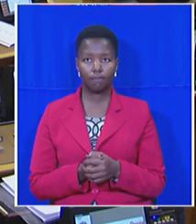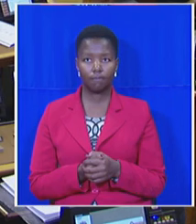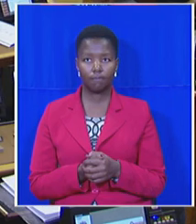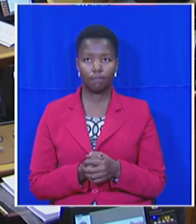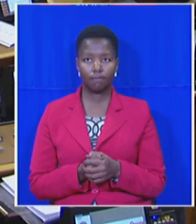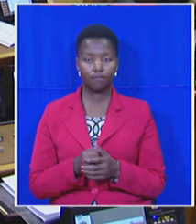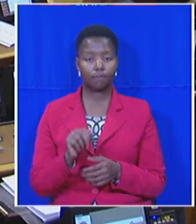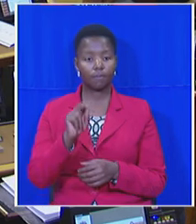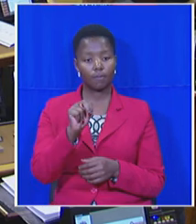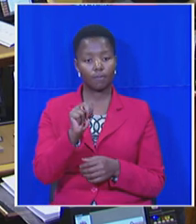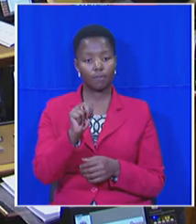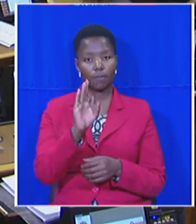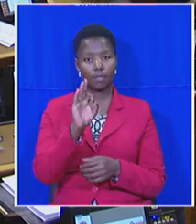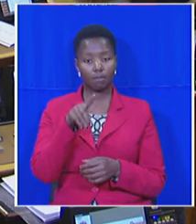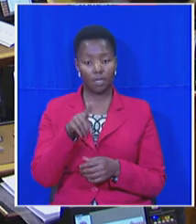NFP.